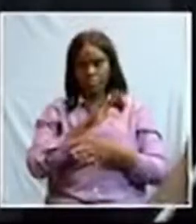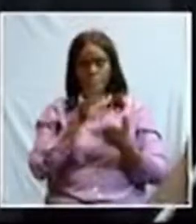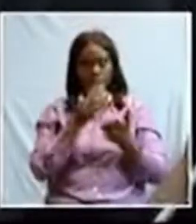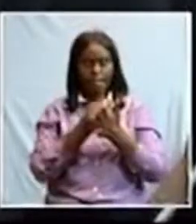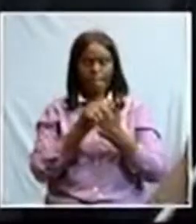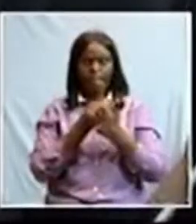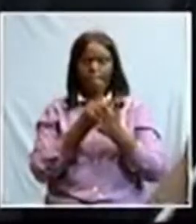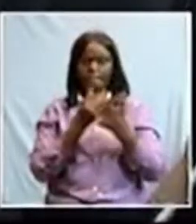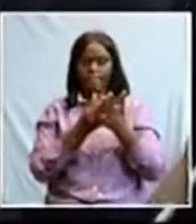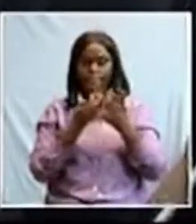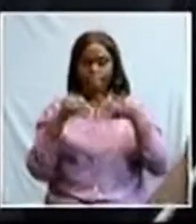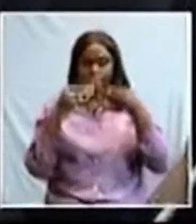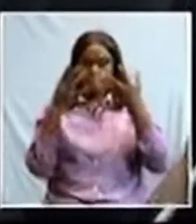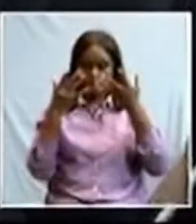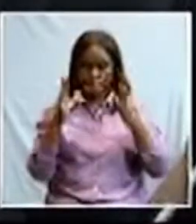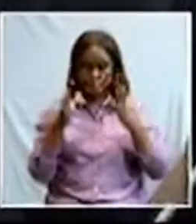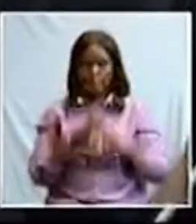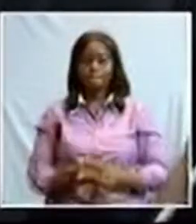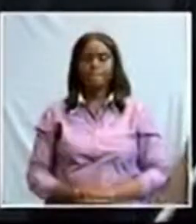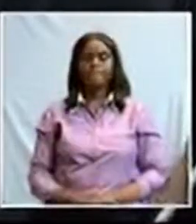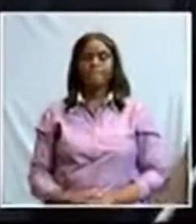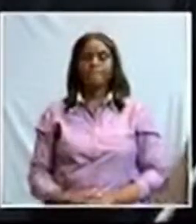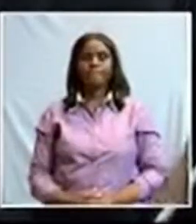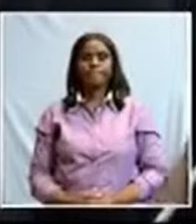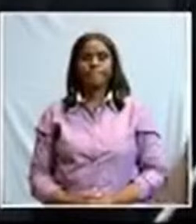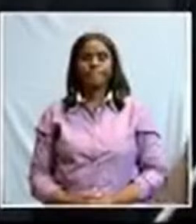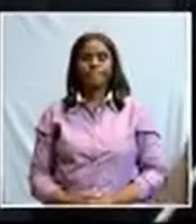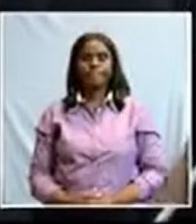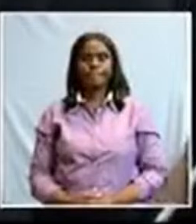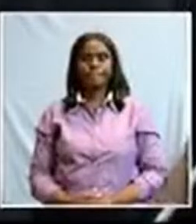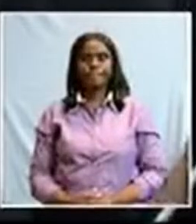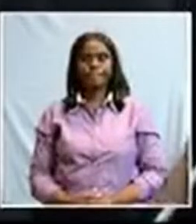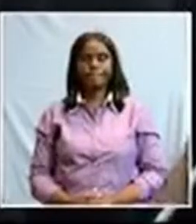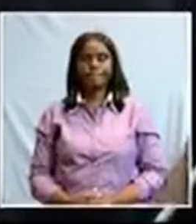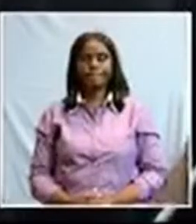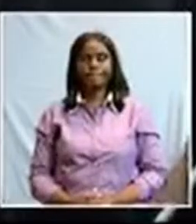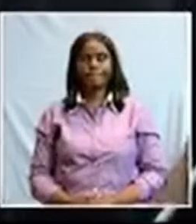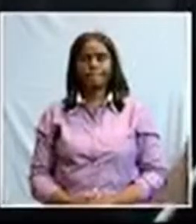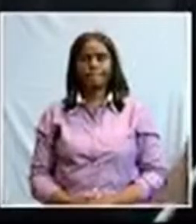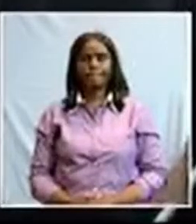Funding released, and